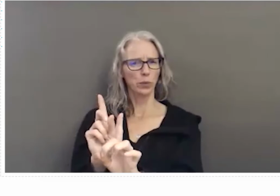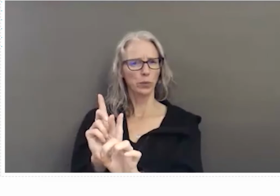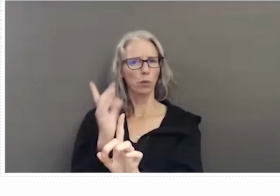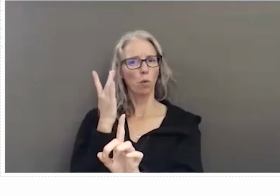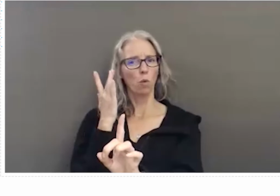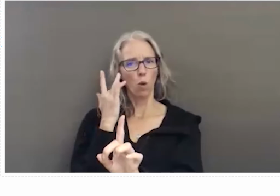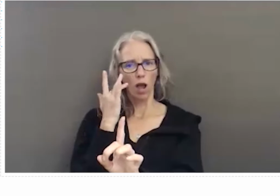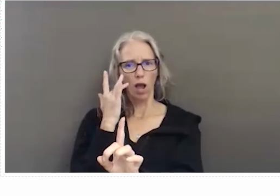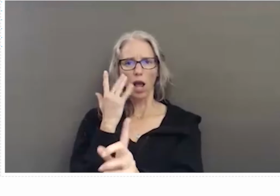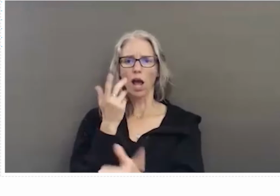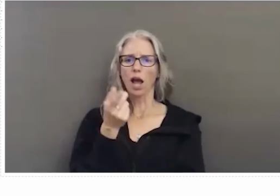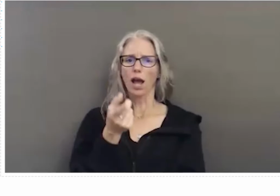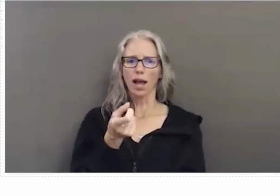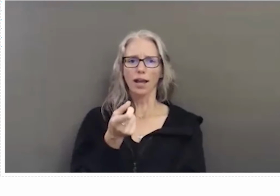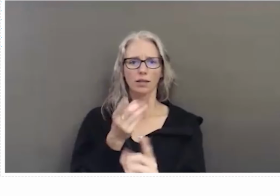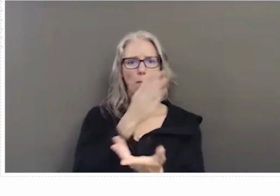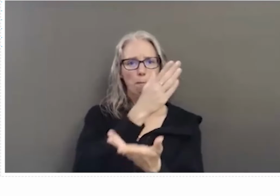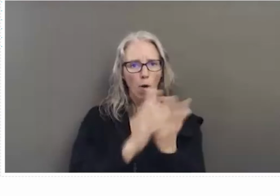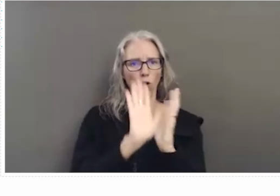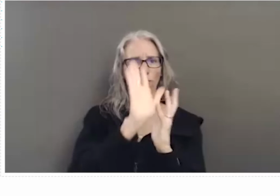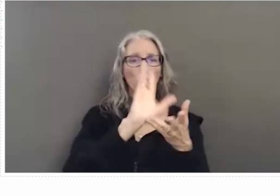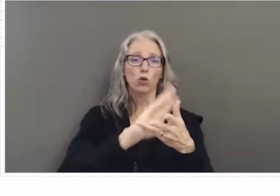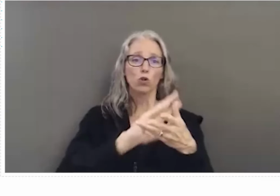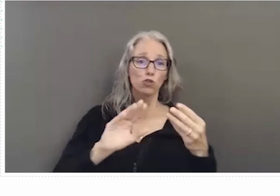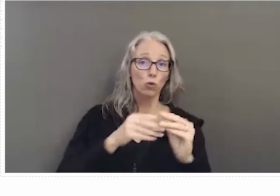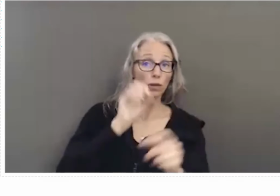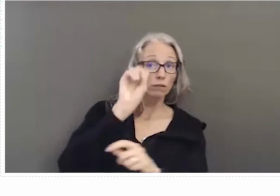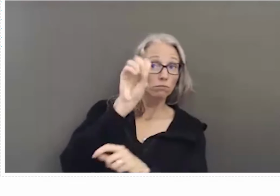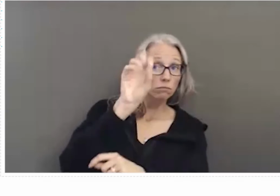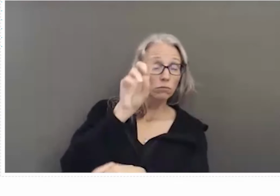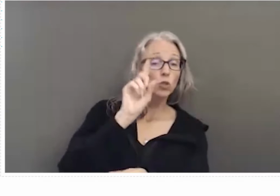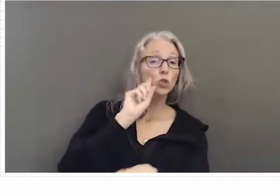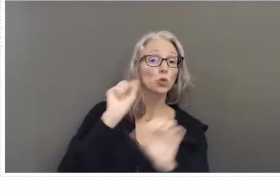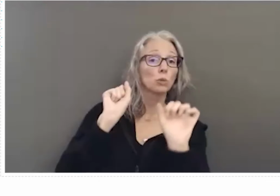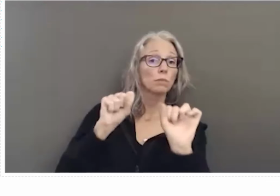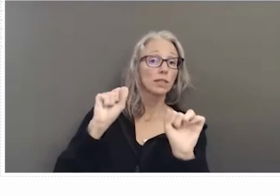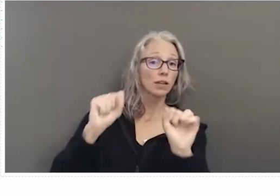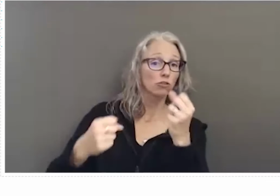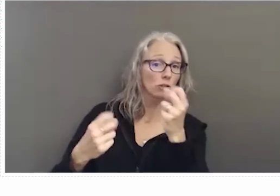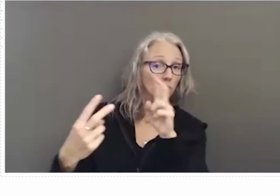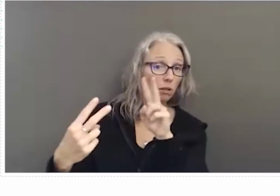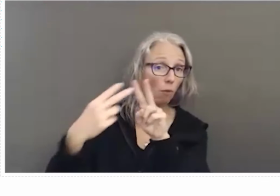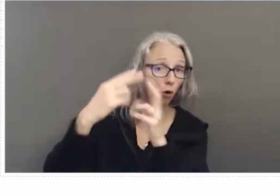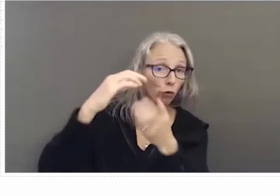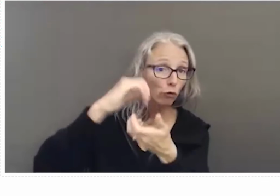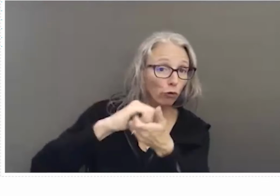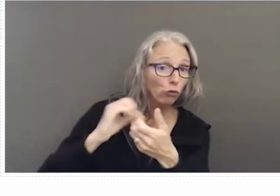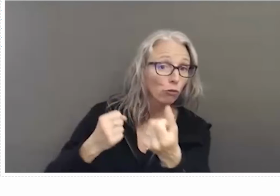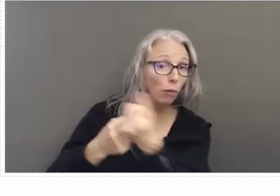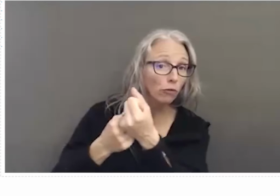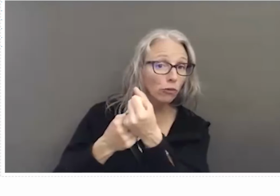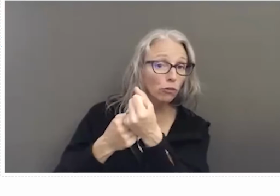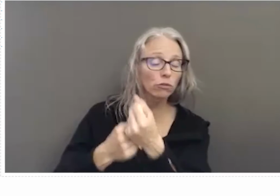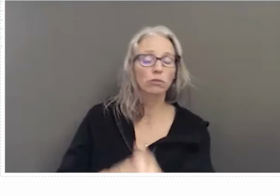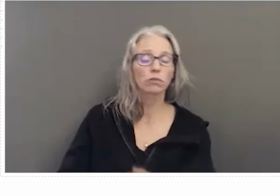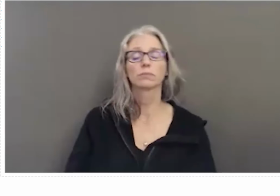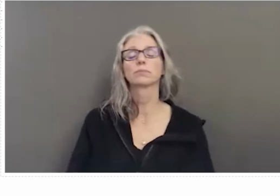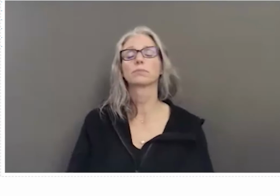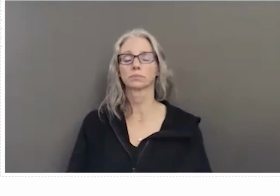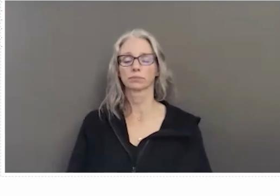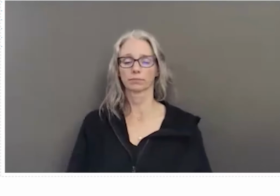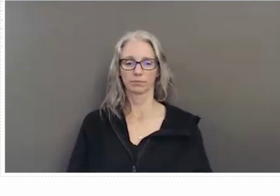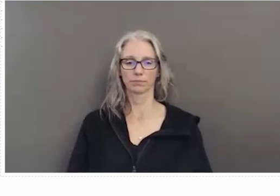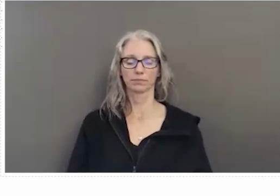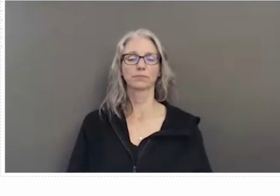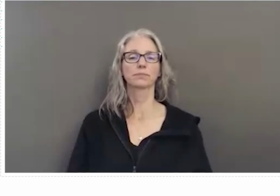your partners and potential sponsors. I will just offer from my seat as well. One